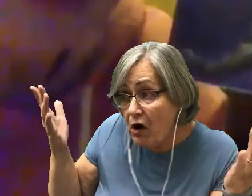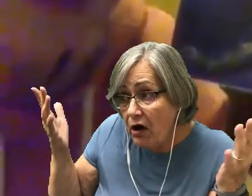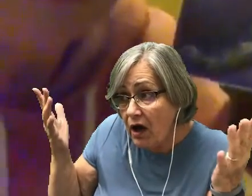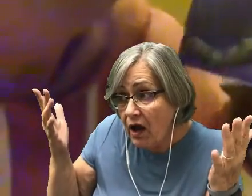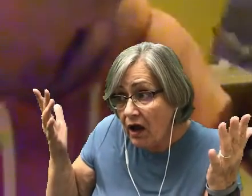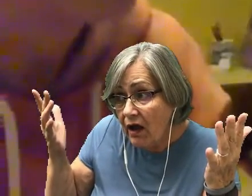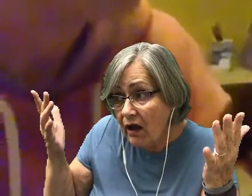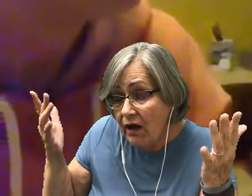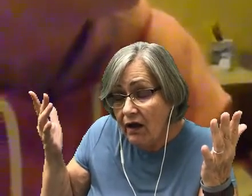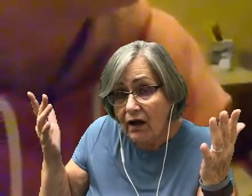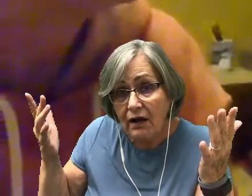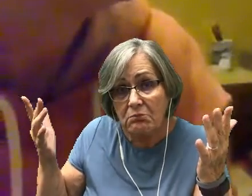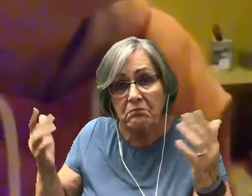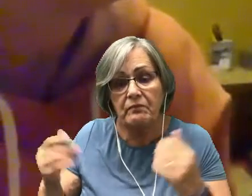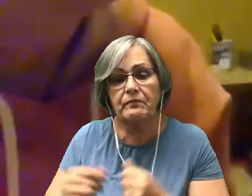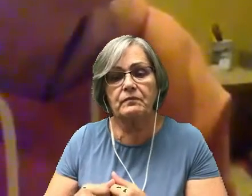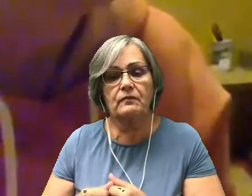doing in there?